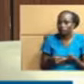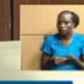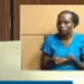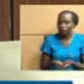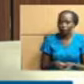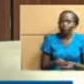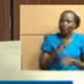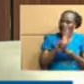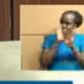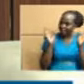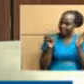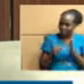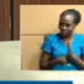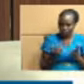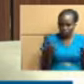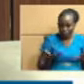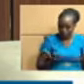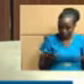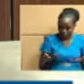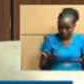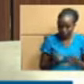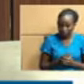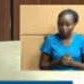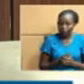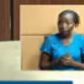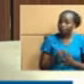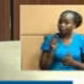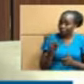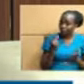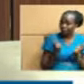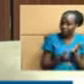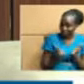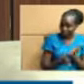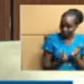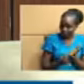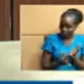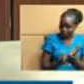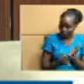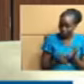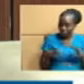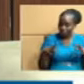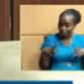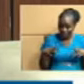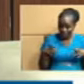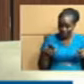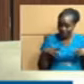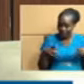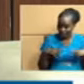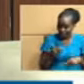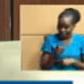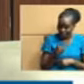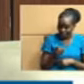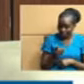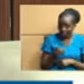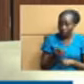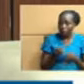One clear issue for us was these Ugandans who reach retirement,